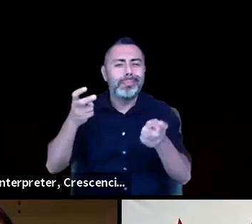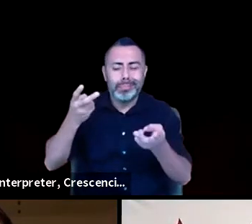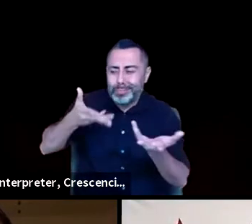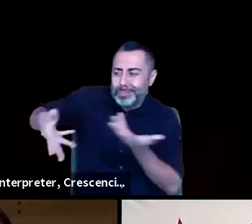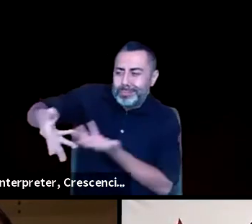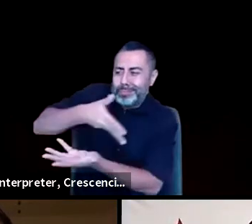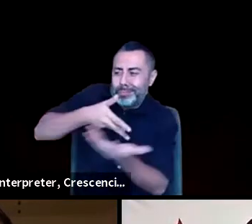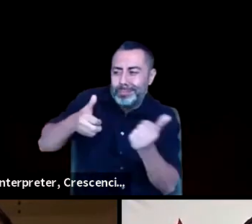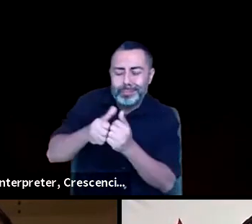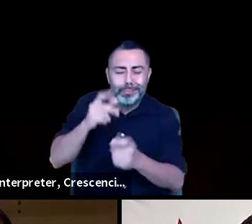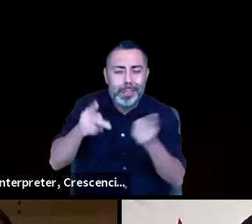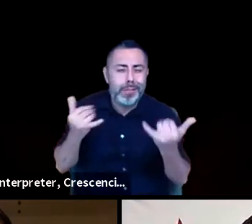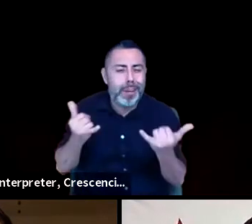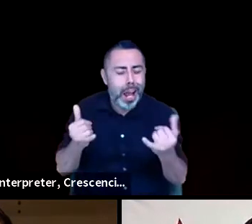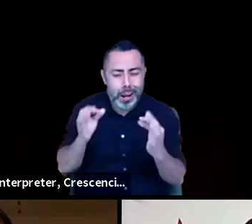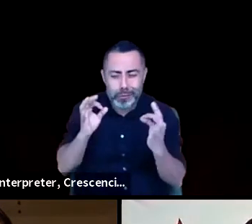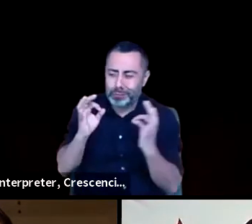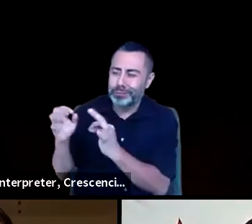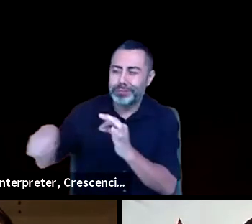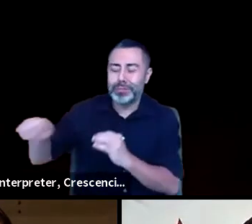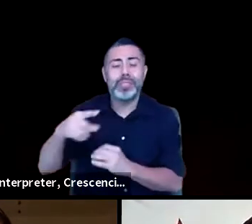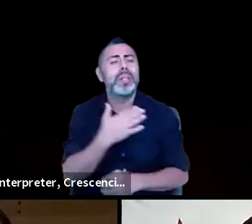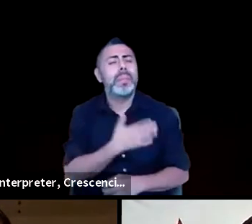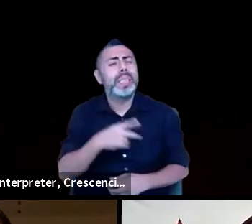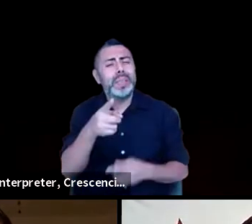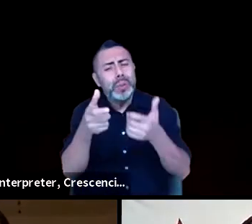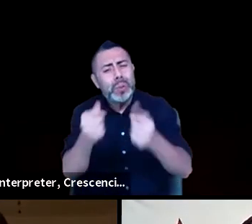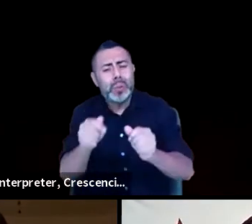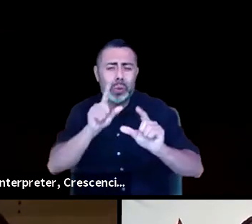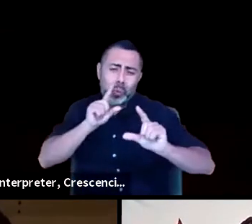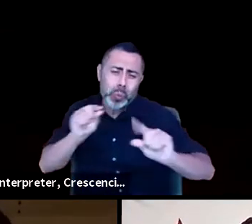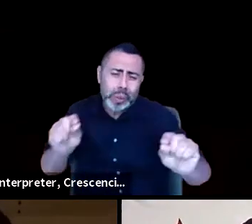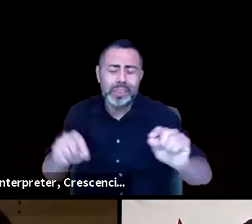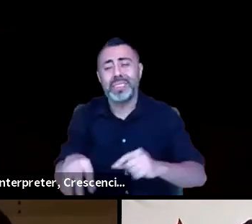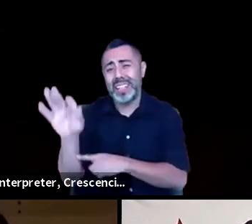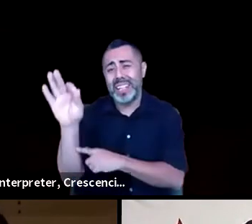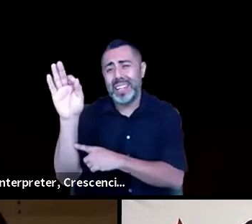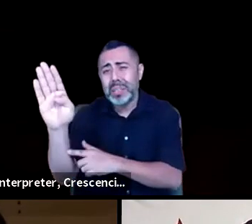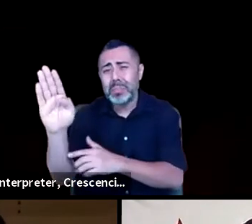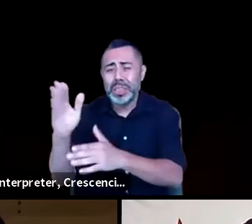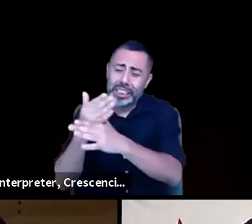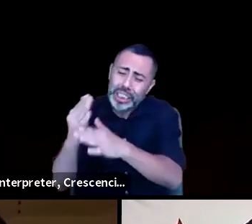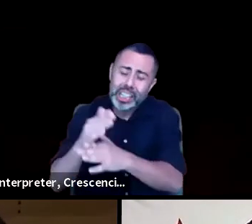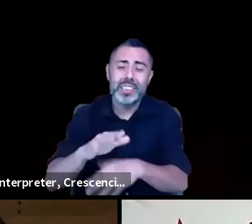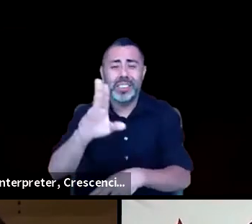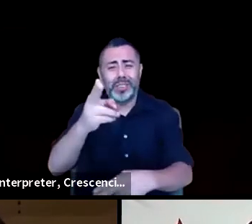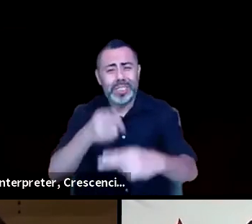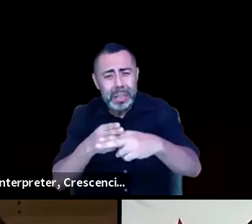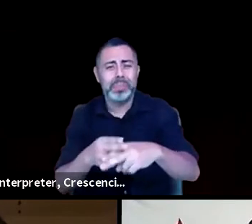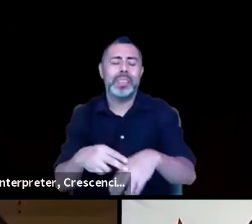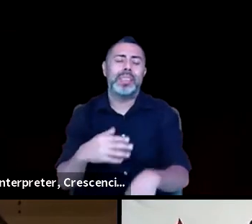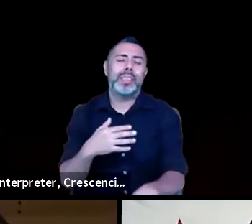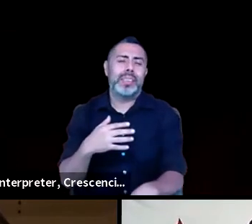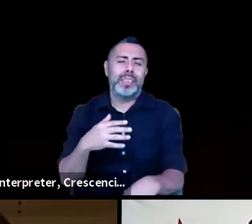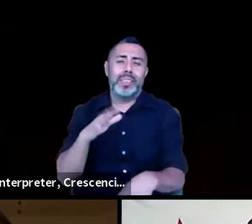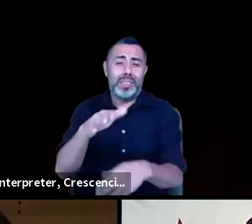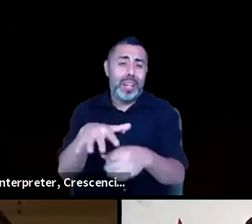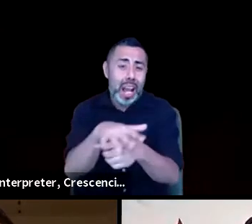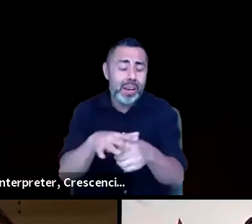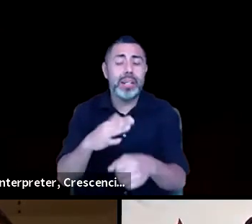on Facebook to tell us that you are here, share your name and your location, and use the